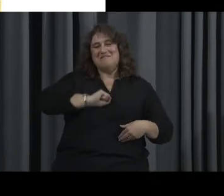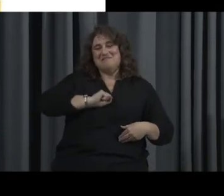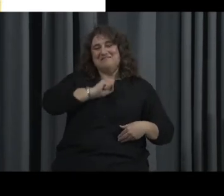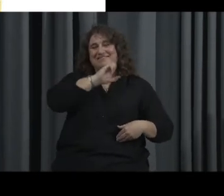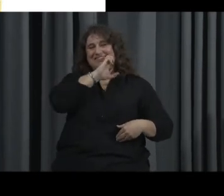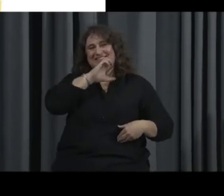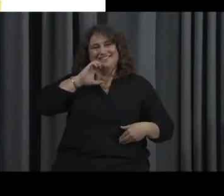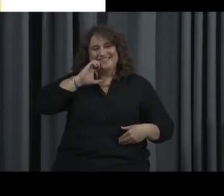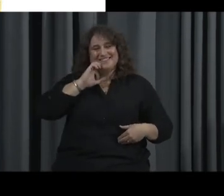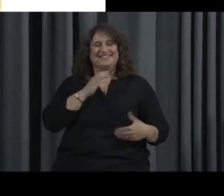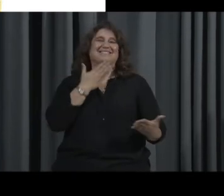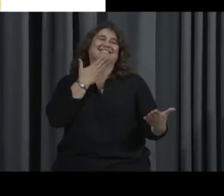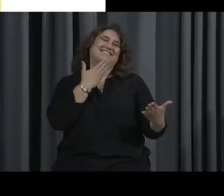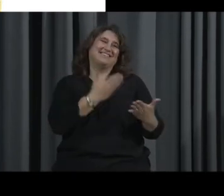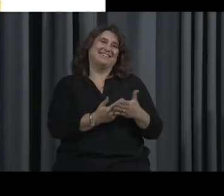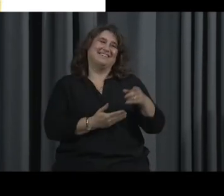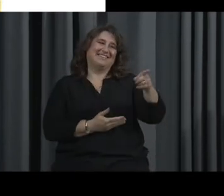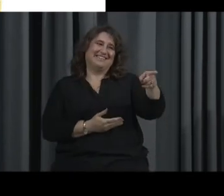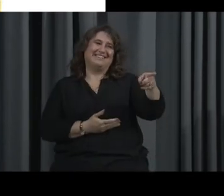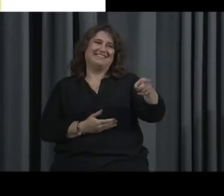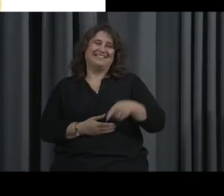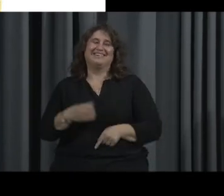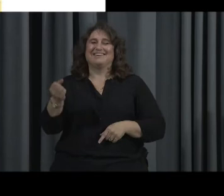Yeah, that's a good one. Actually,